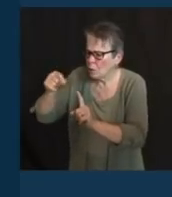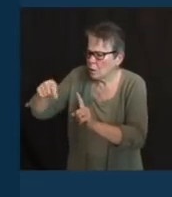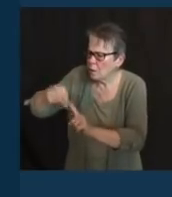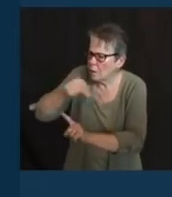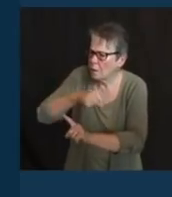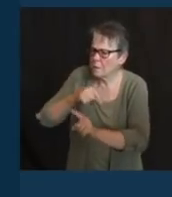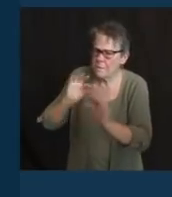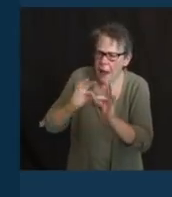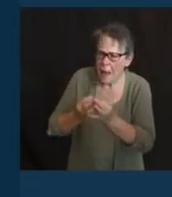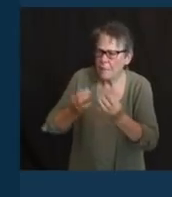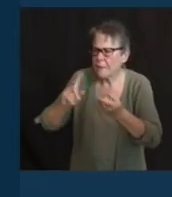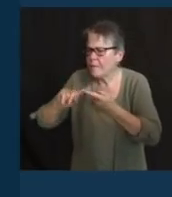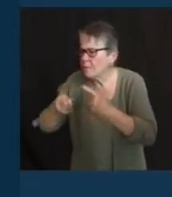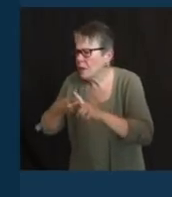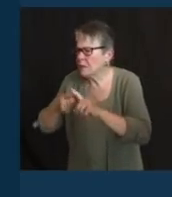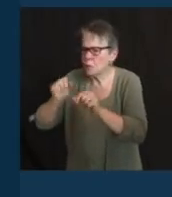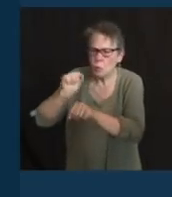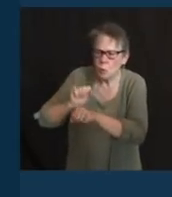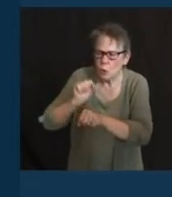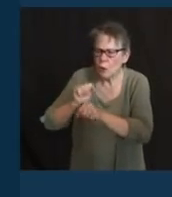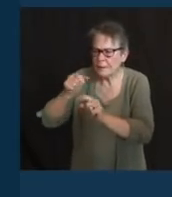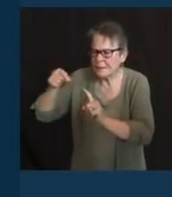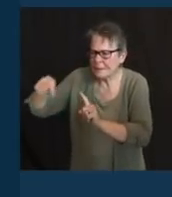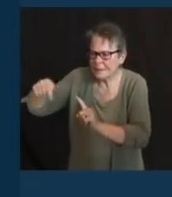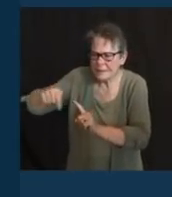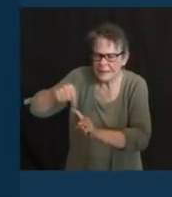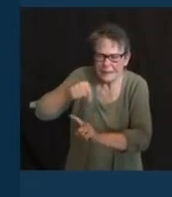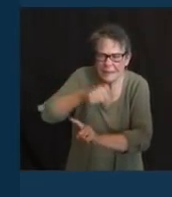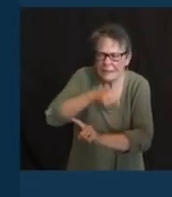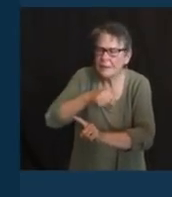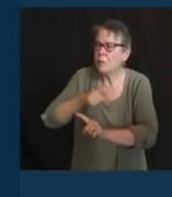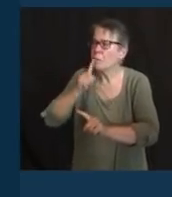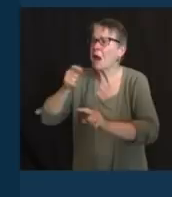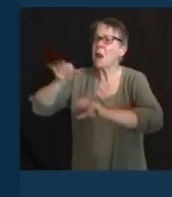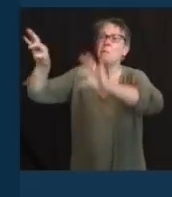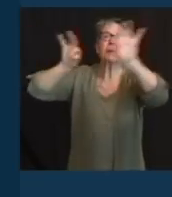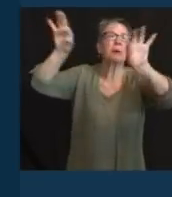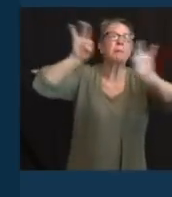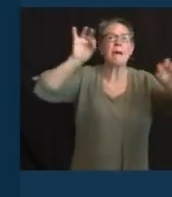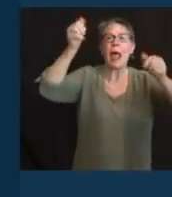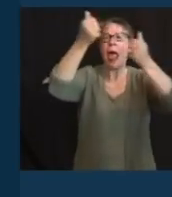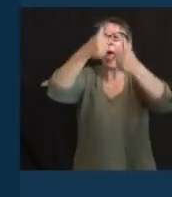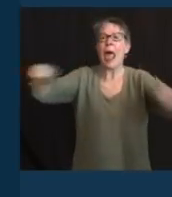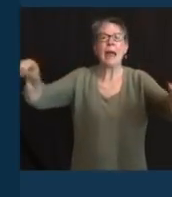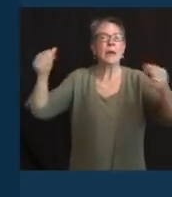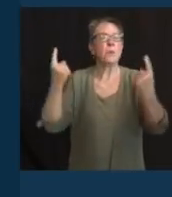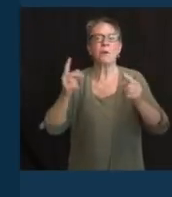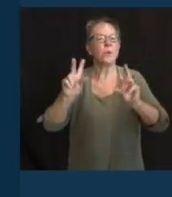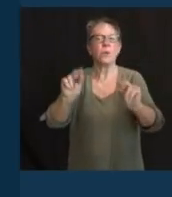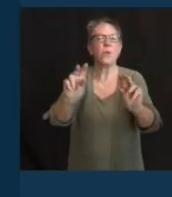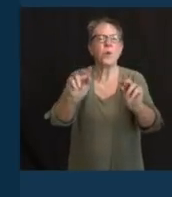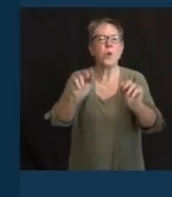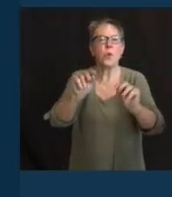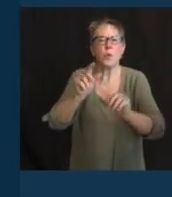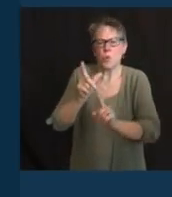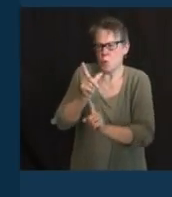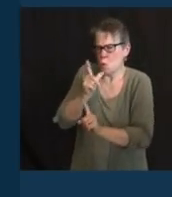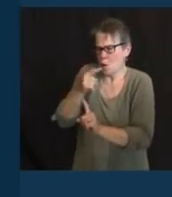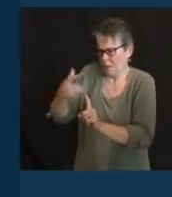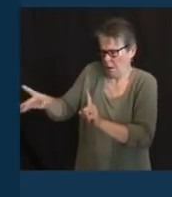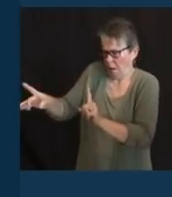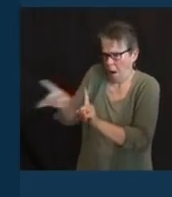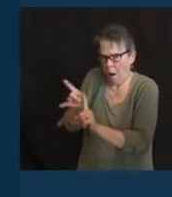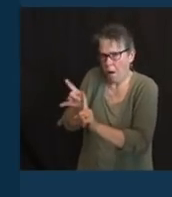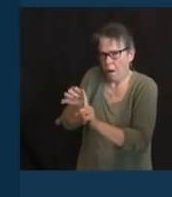transparent with us for the common good, common sense for the common good. There is a responsibility on folks who have